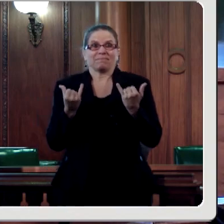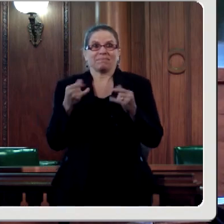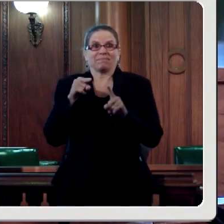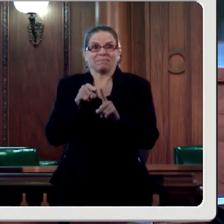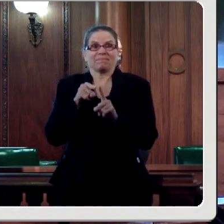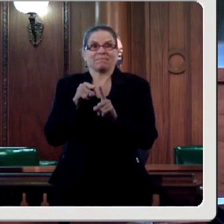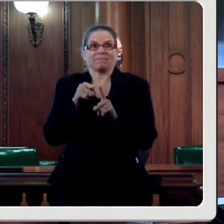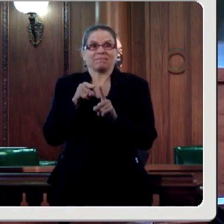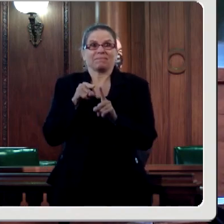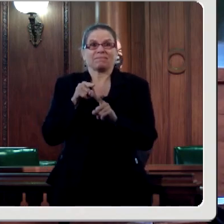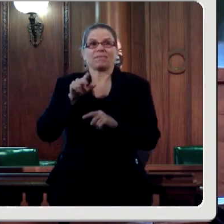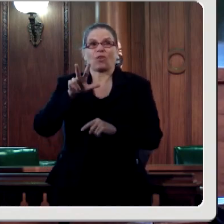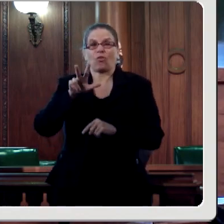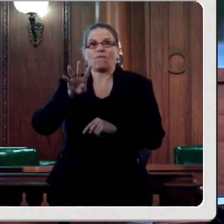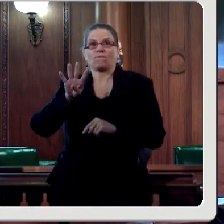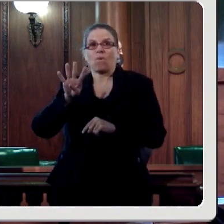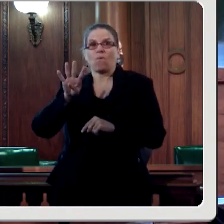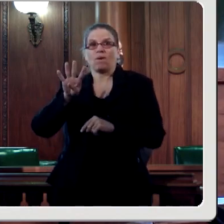week. Last week was